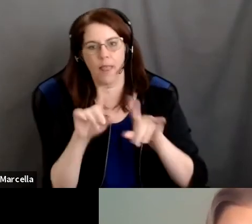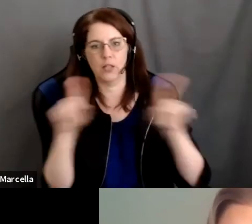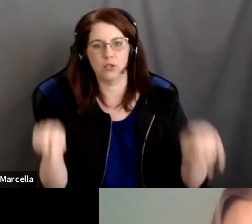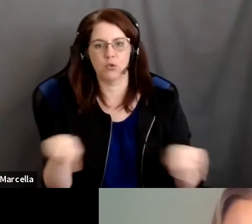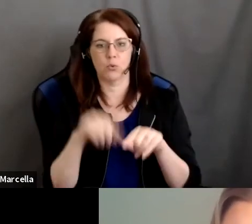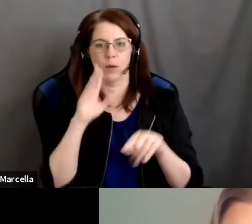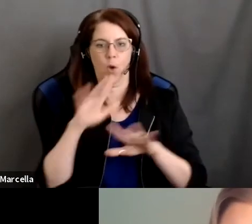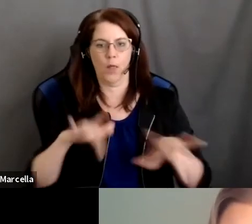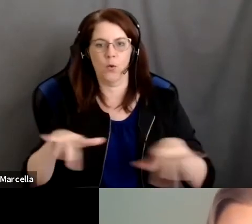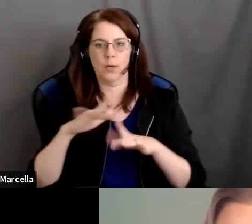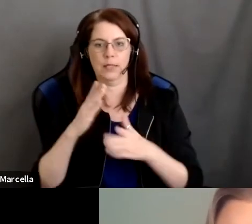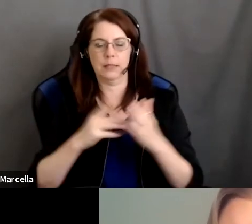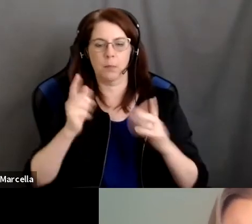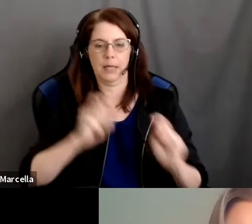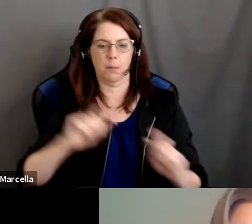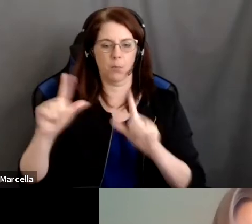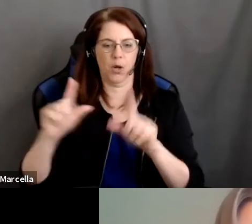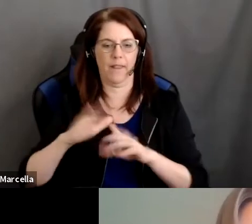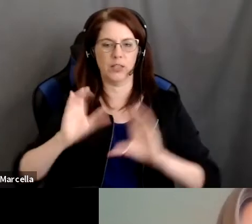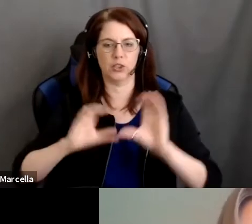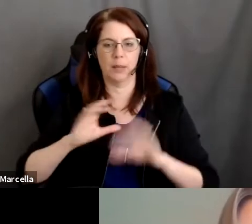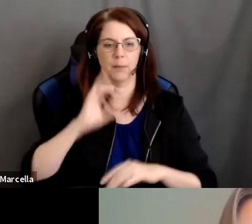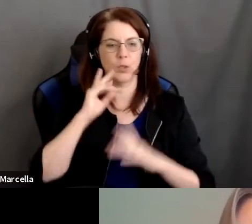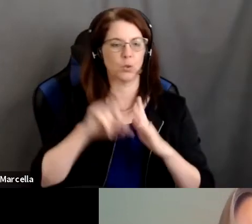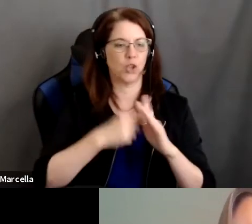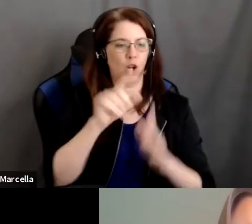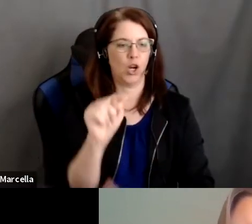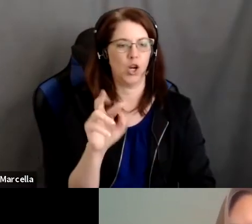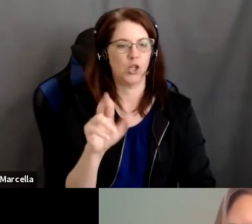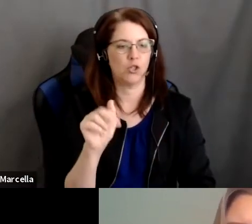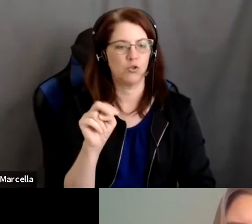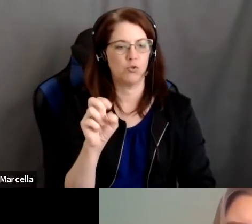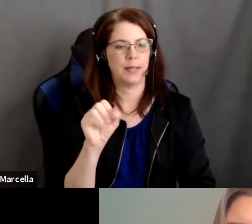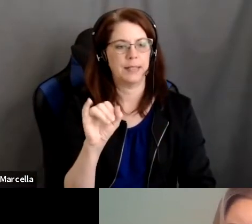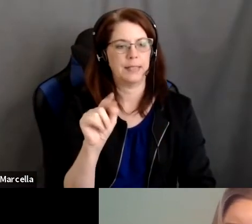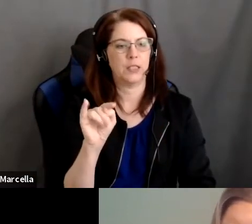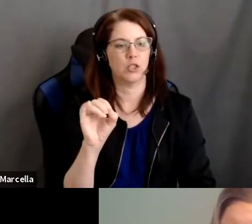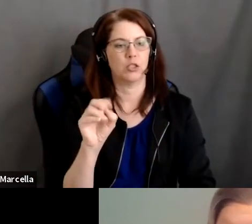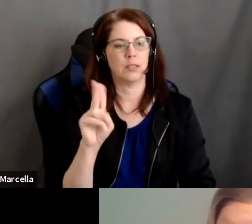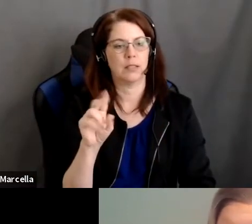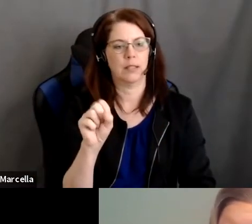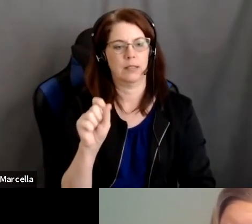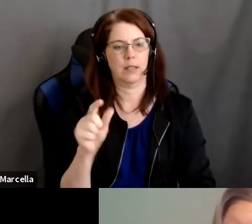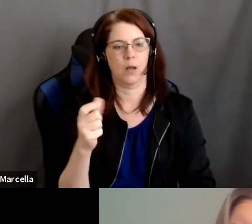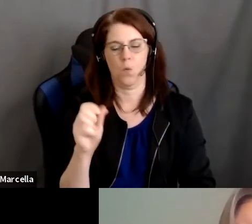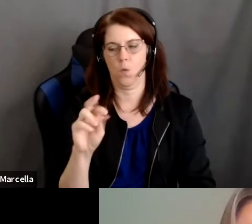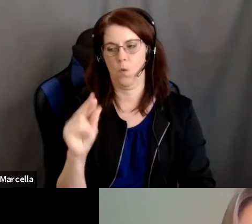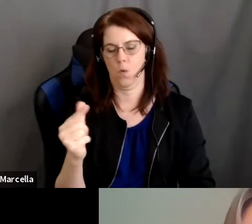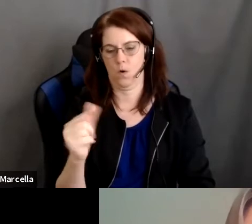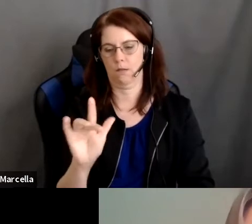and maybe someone can pop it in the chat window. But if you just start at transitionus.org, then you can find your way to the Map Your Neighborhood